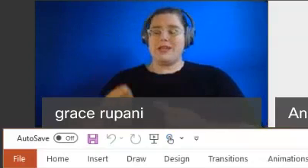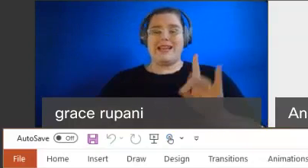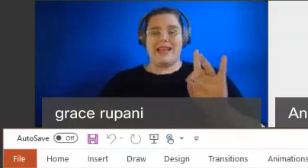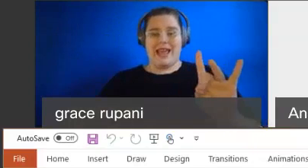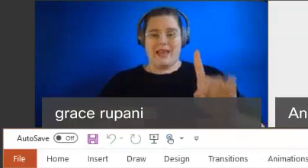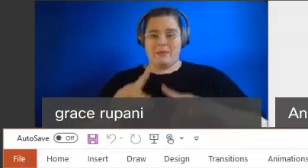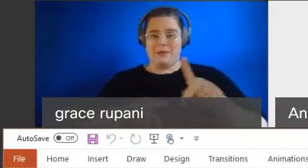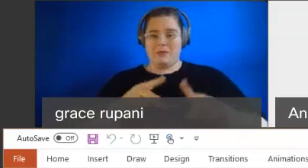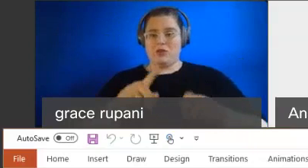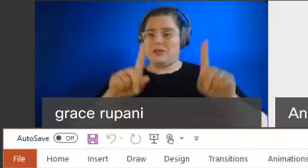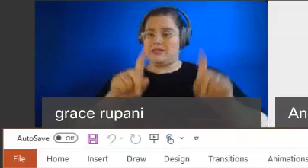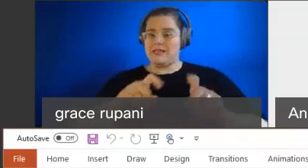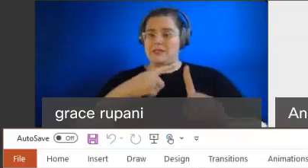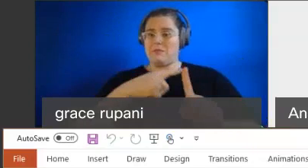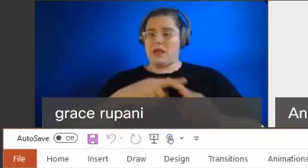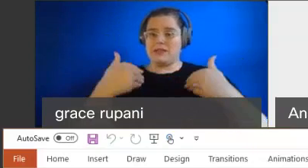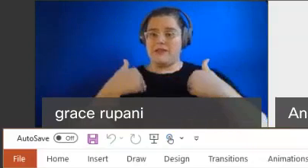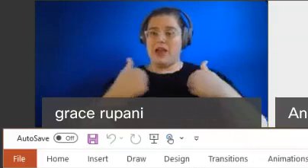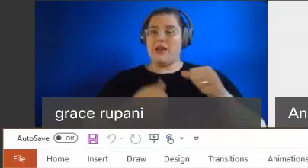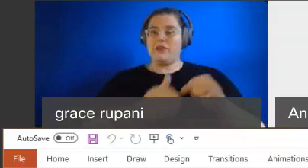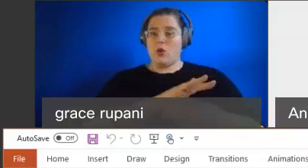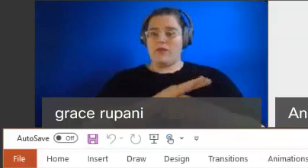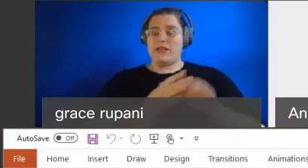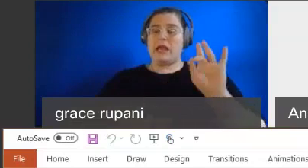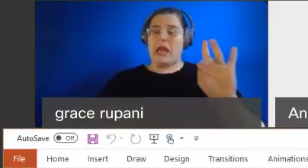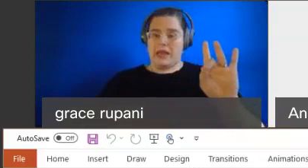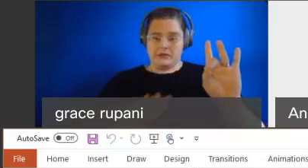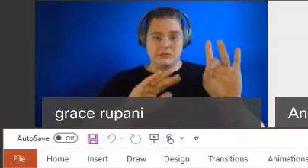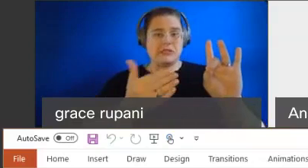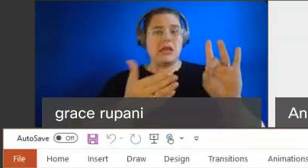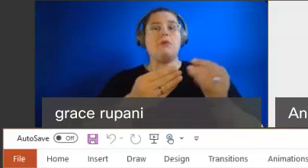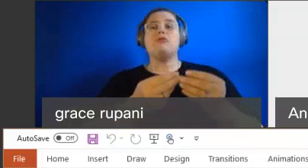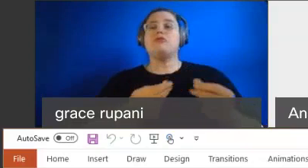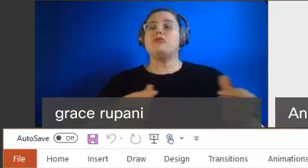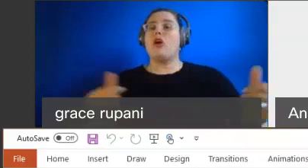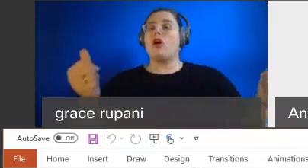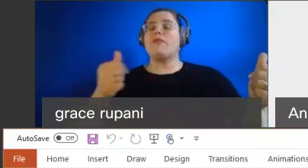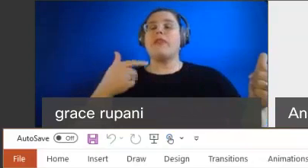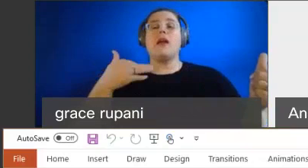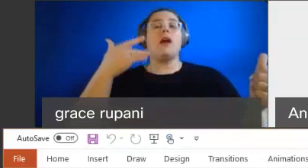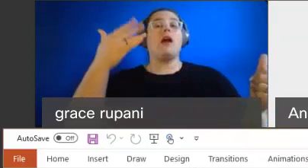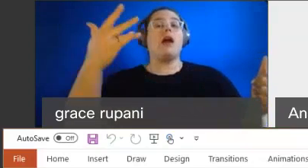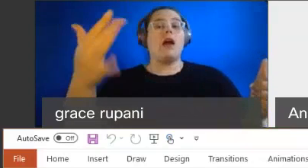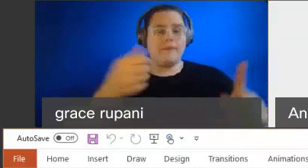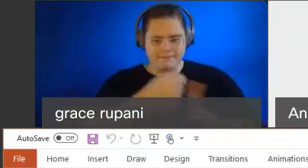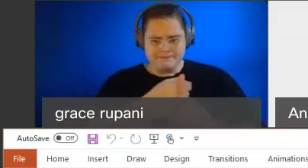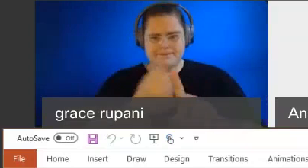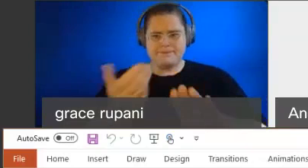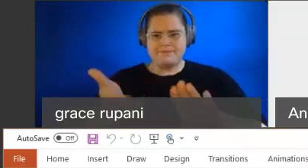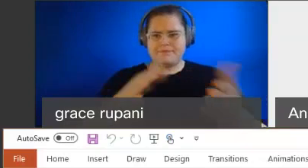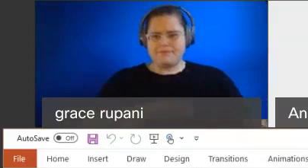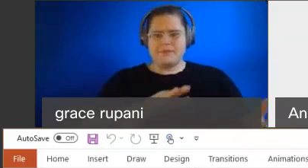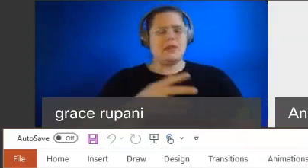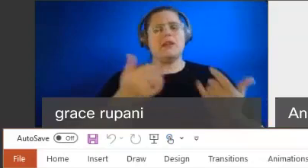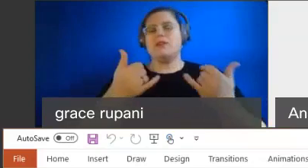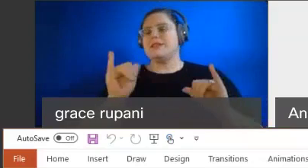COVID, that seemed to resolve. And then sometime later, they died. And we have still not gotten a final